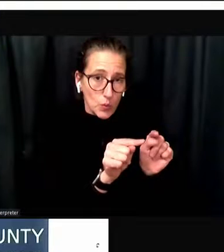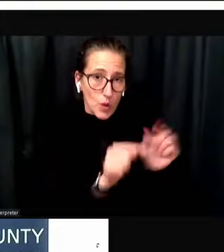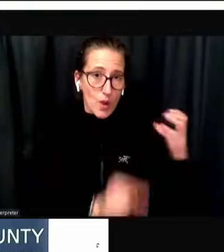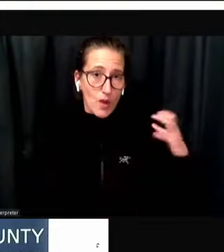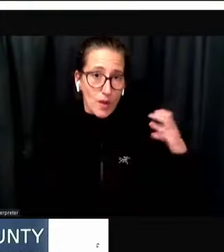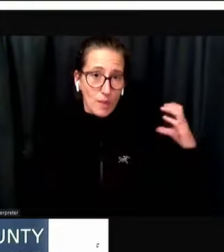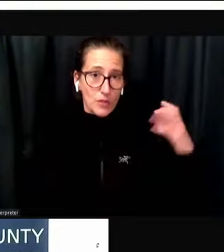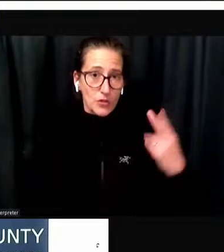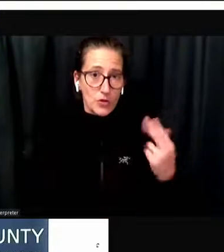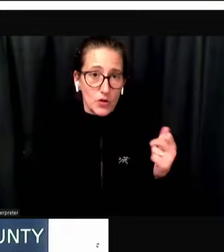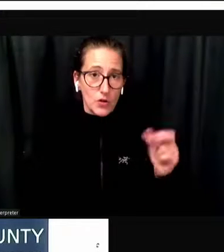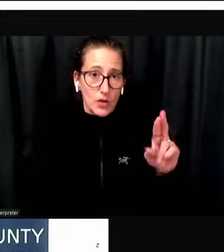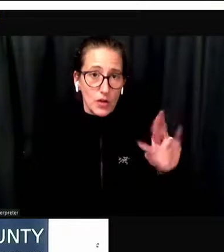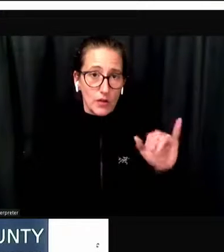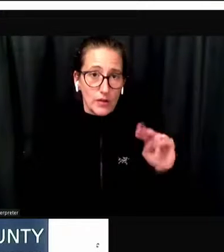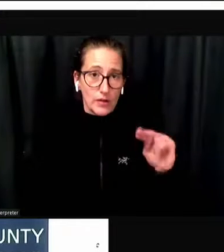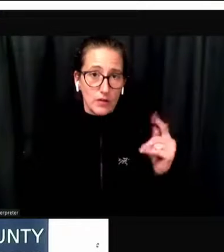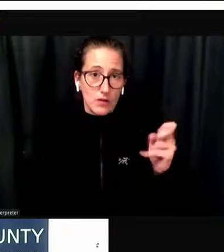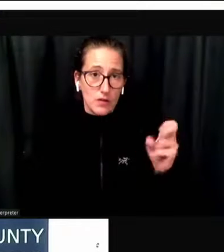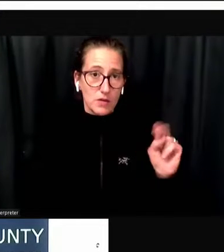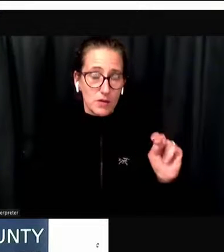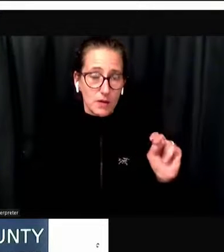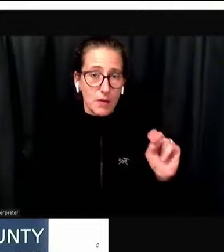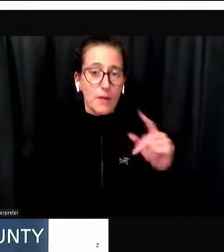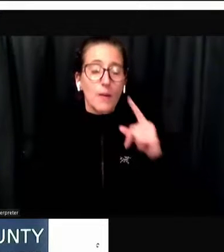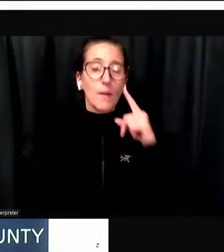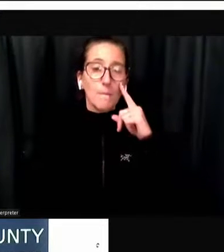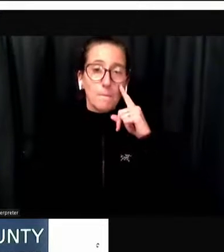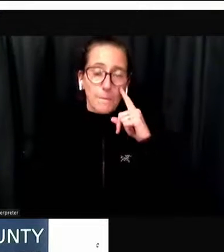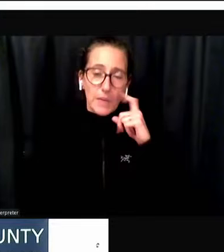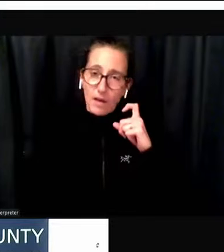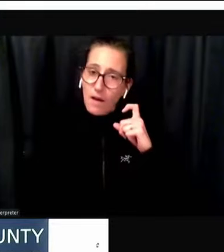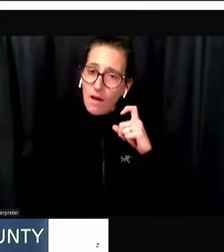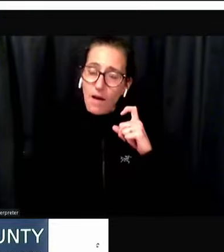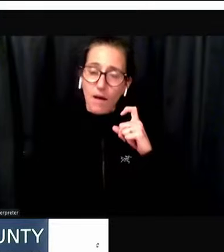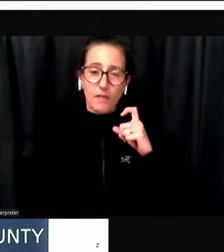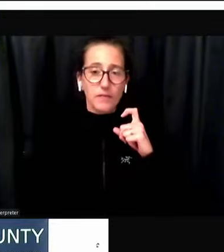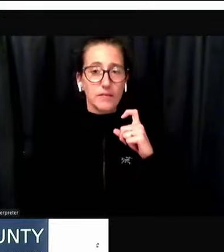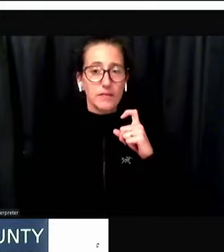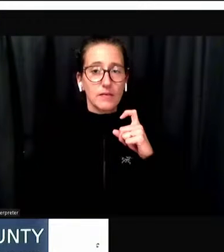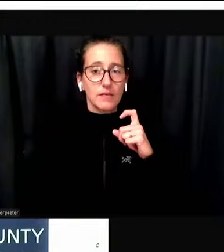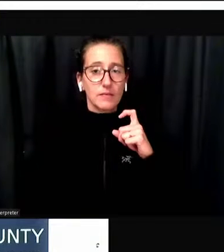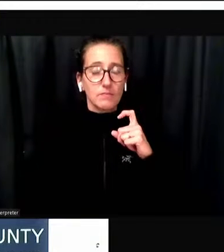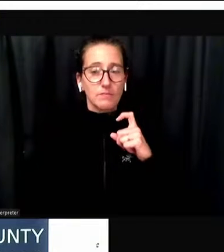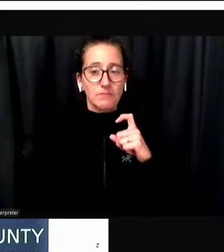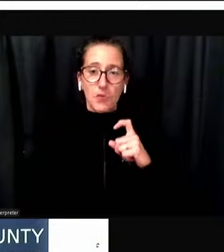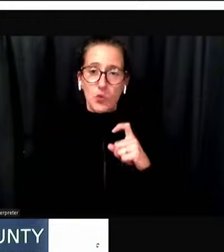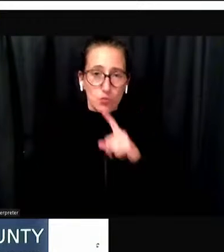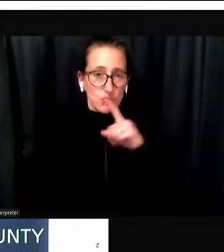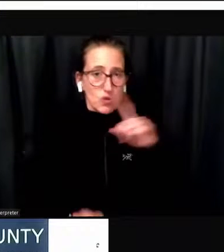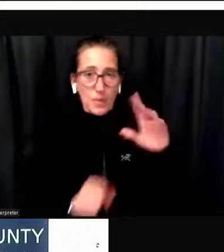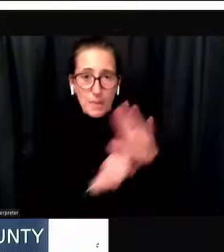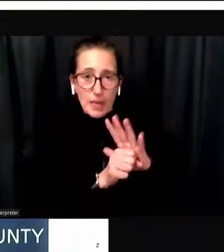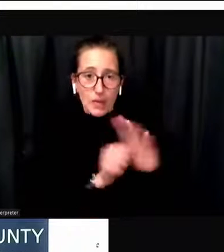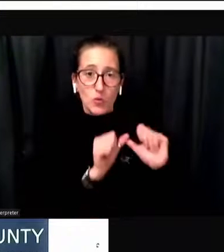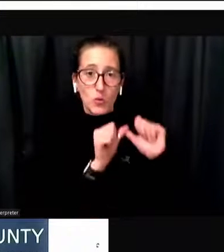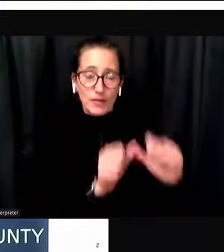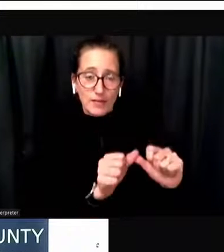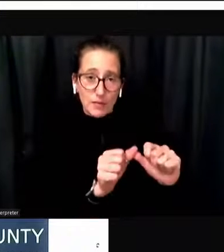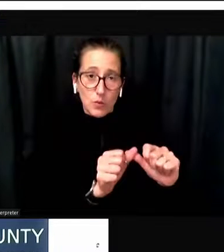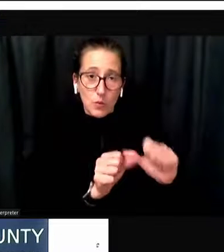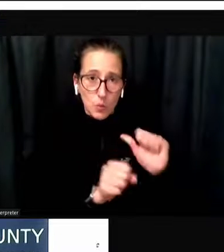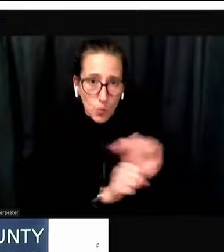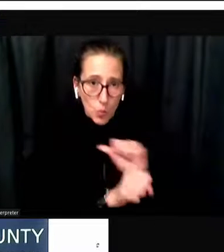Harrington, to be determined to work on health and human services. But of course, the whole